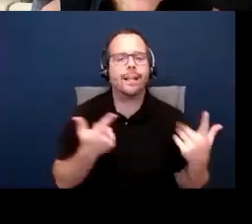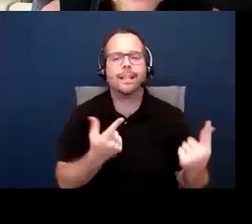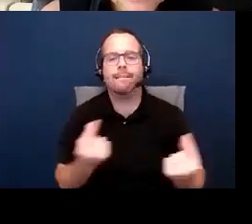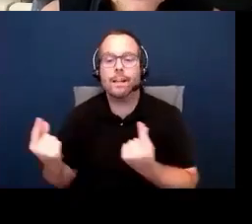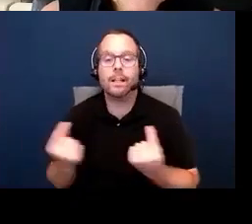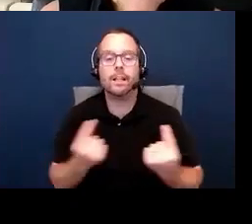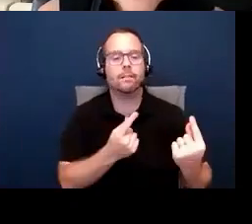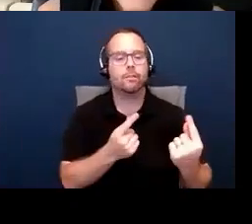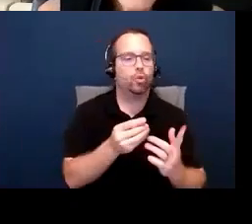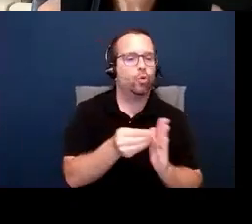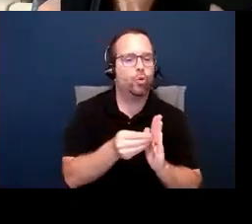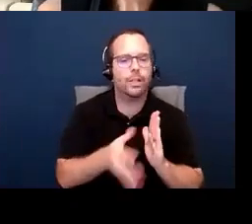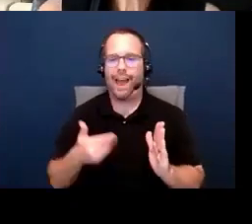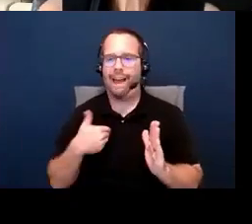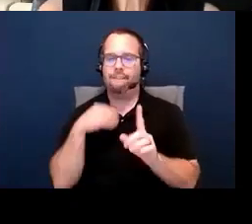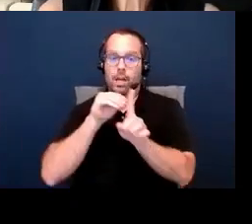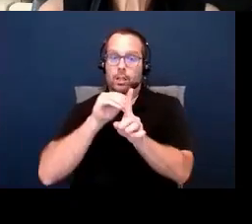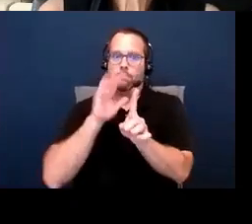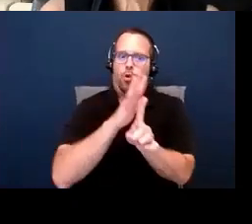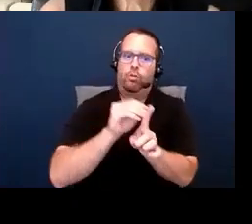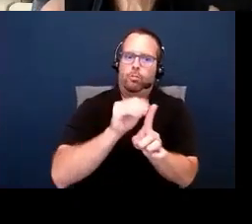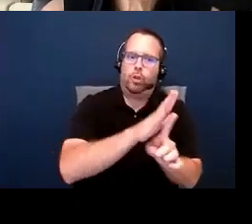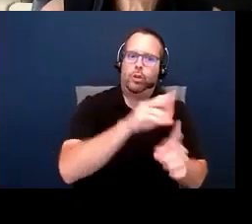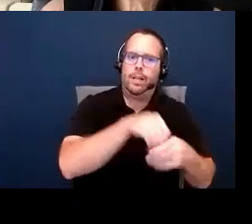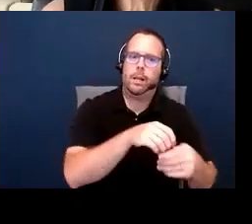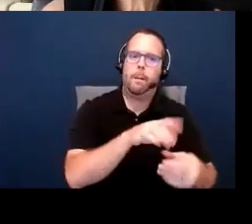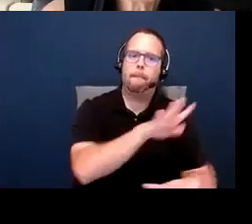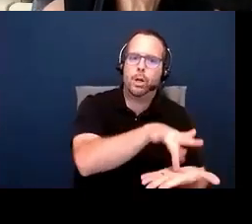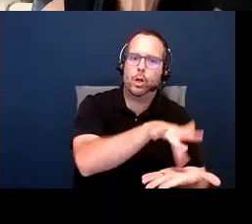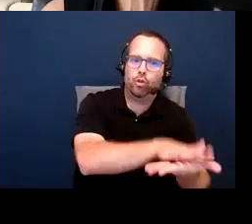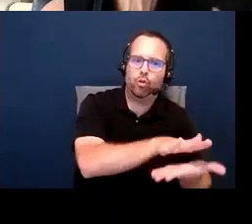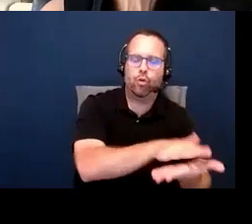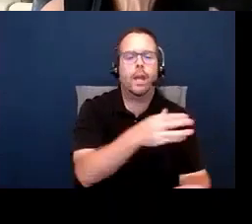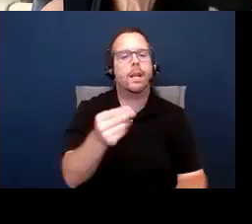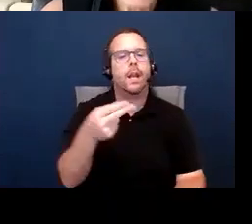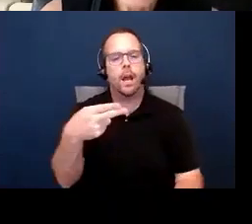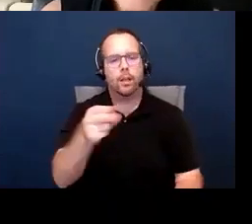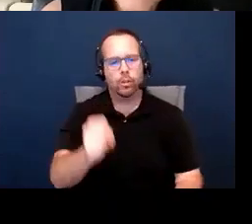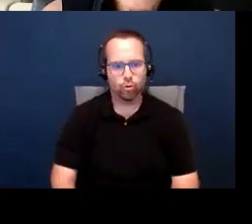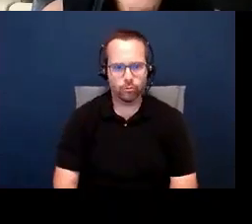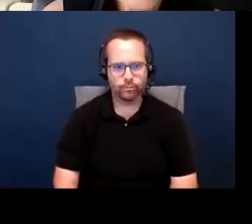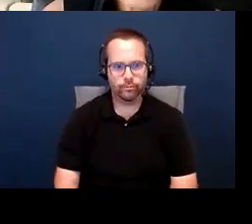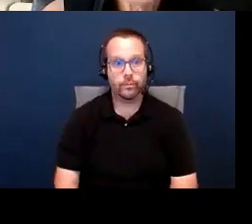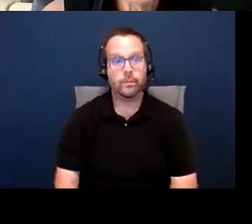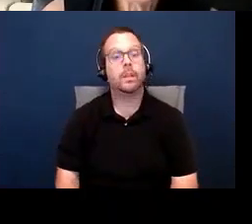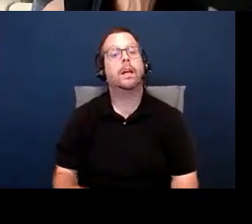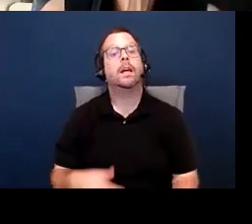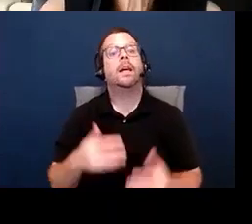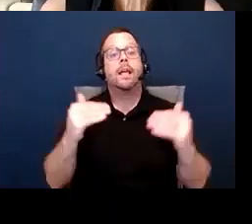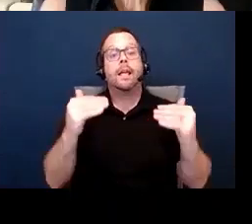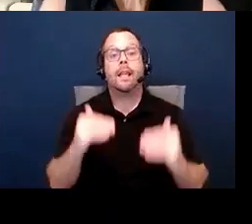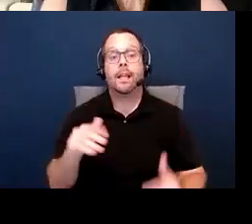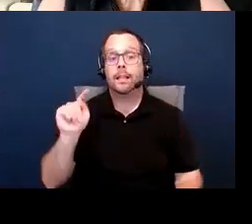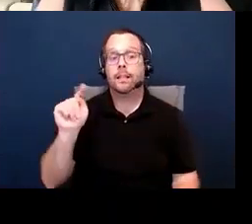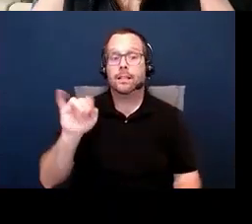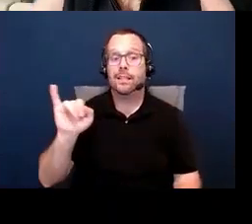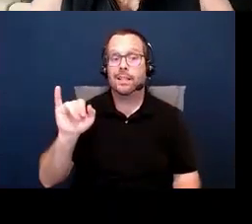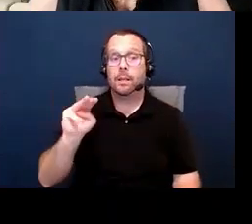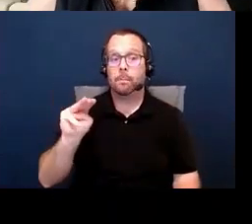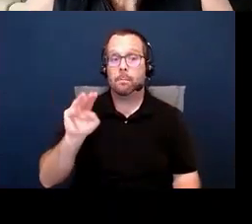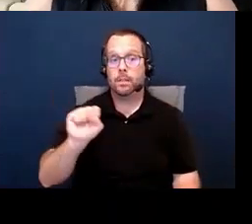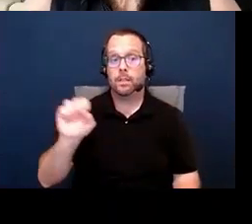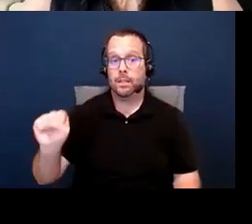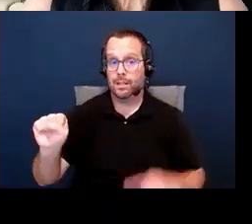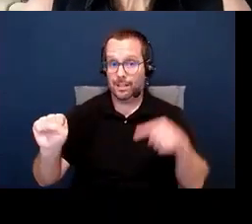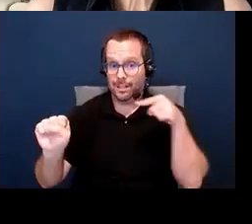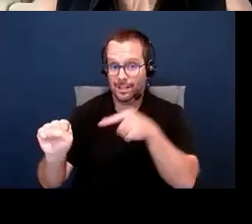high school. And then there's TIMS. TIMS is a very important one for us because of the